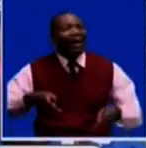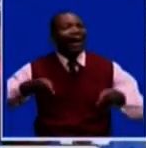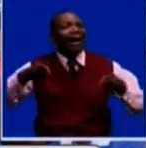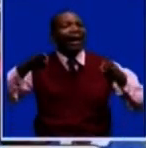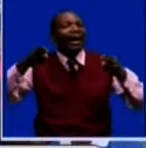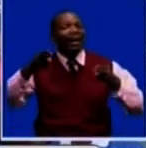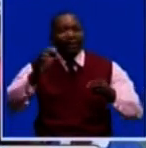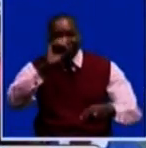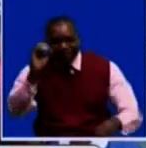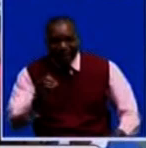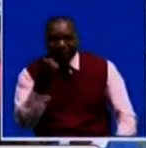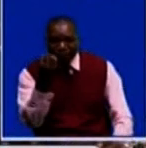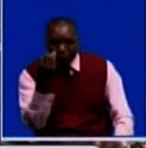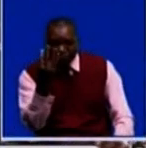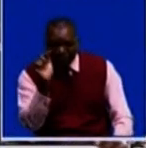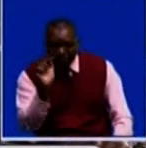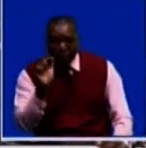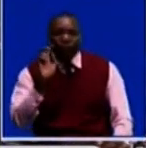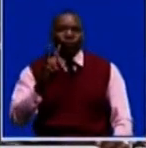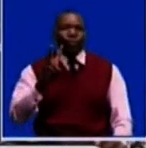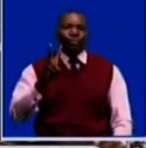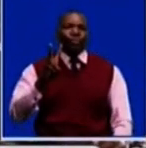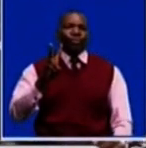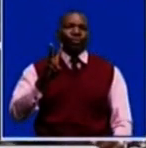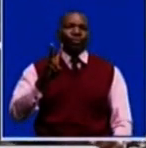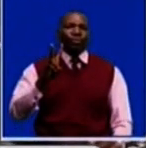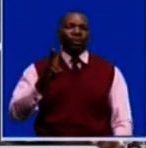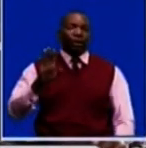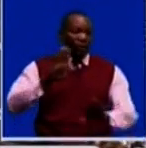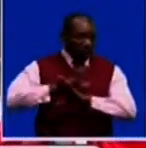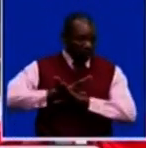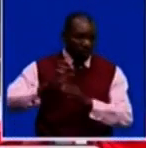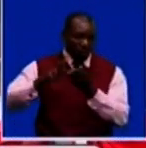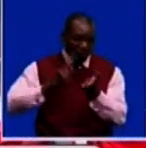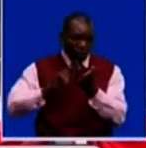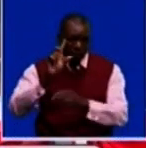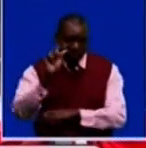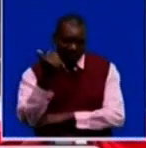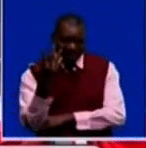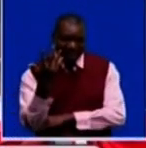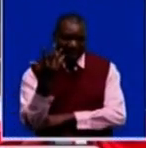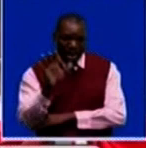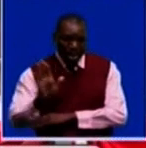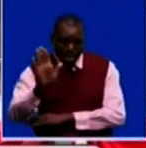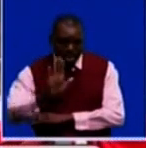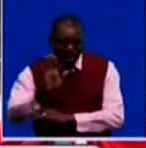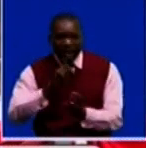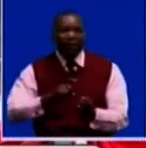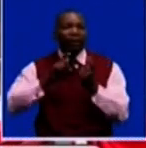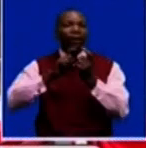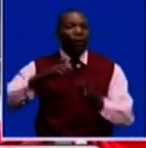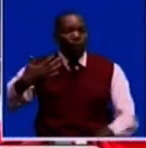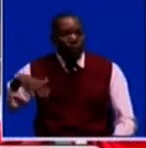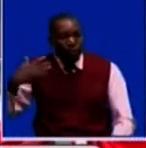about 14.2%. According to ZAMBIA 2015 report, the province has challenges